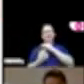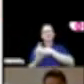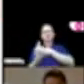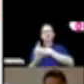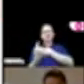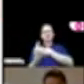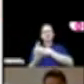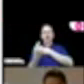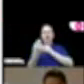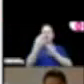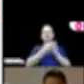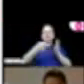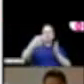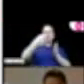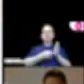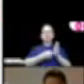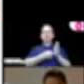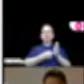LGBT people.